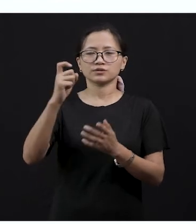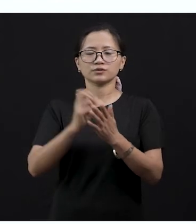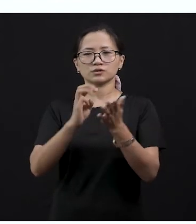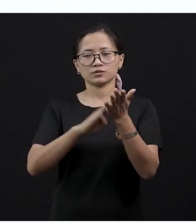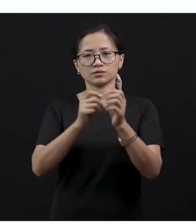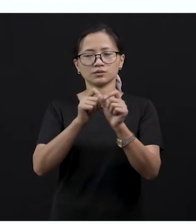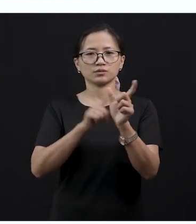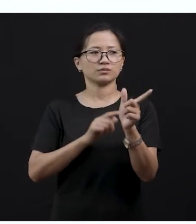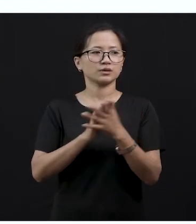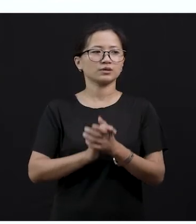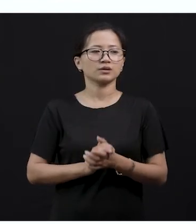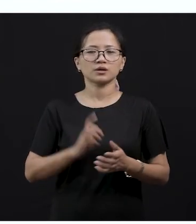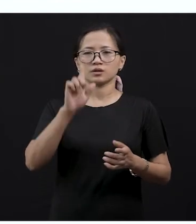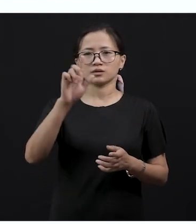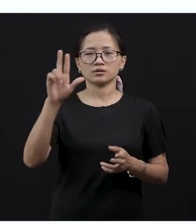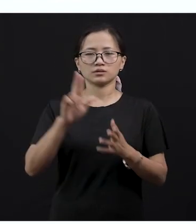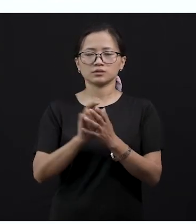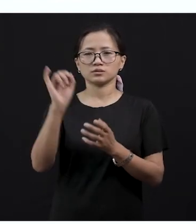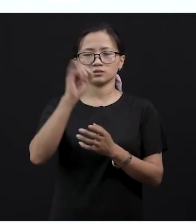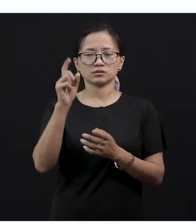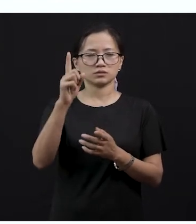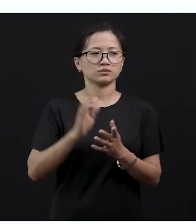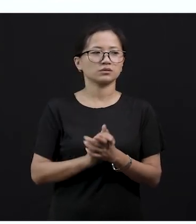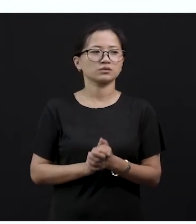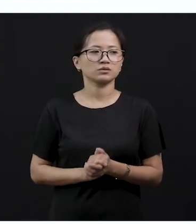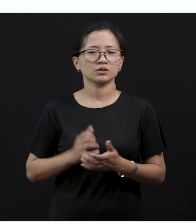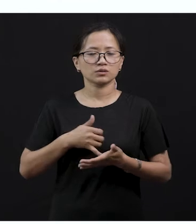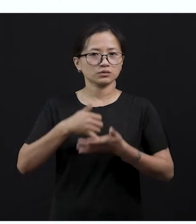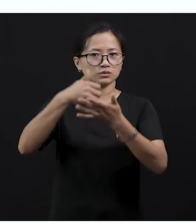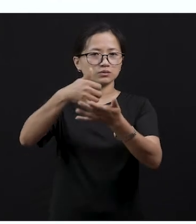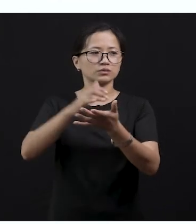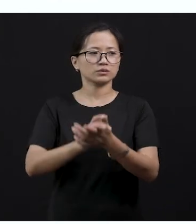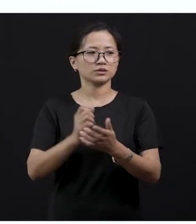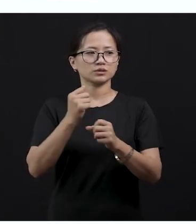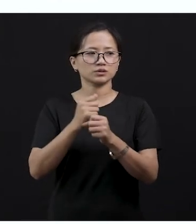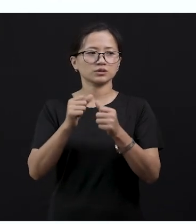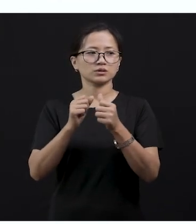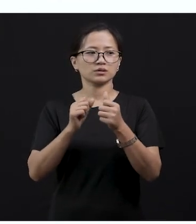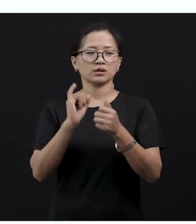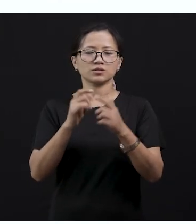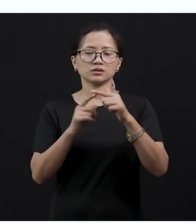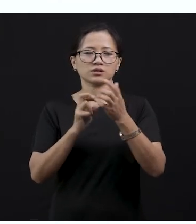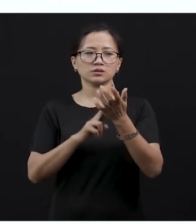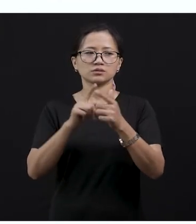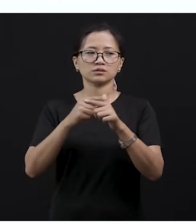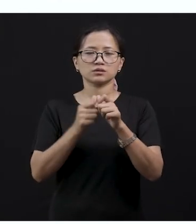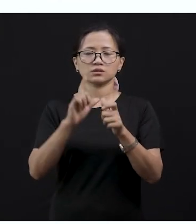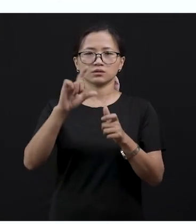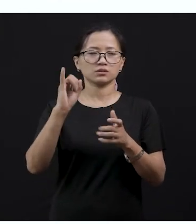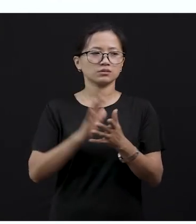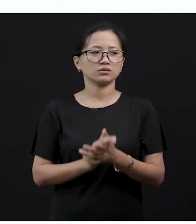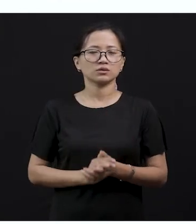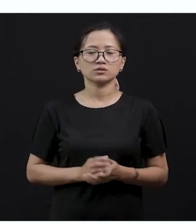from Kolkata, Bengal. His works were, he was awarded for Gitanjali, then he also composed the